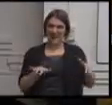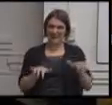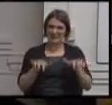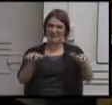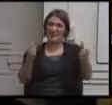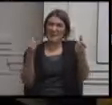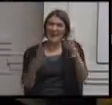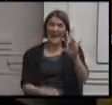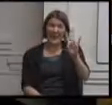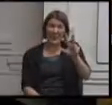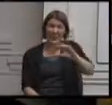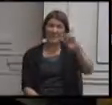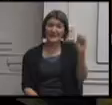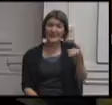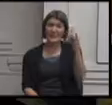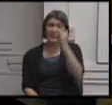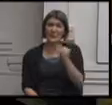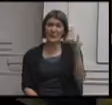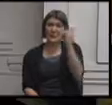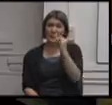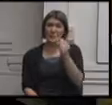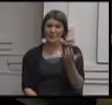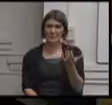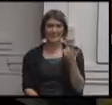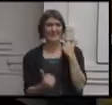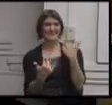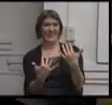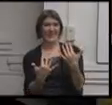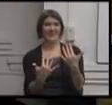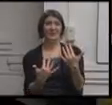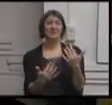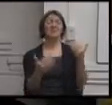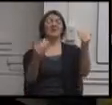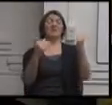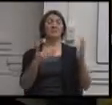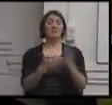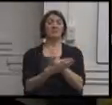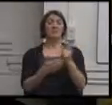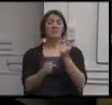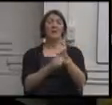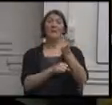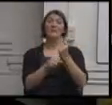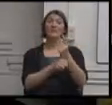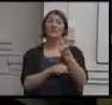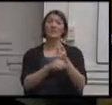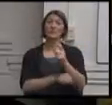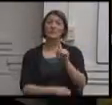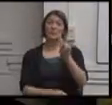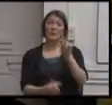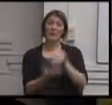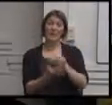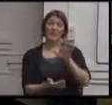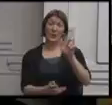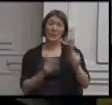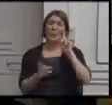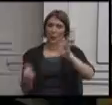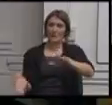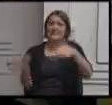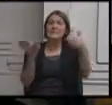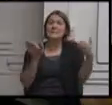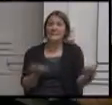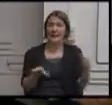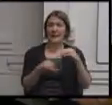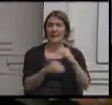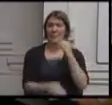States. On an average, 2,500 people a year will die in a fire in their home.